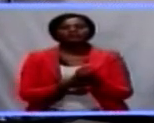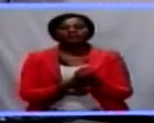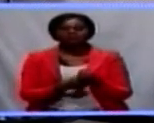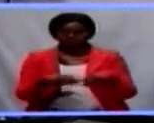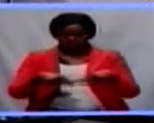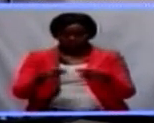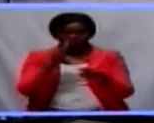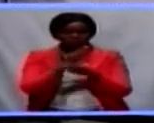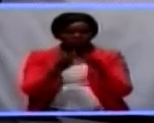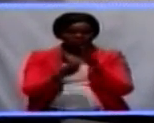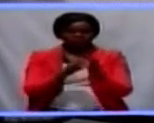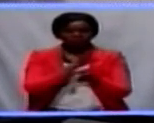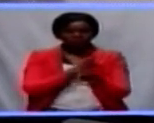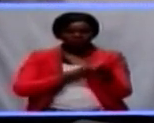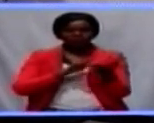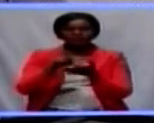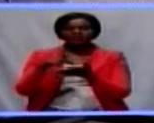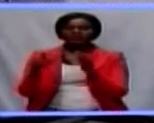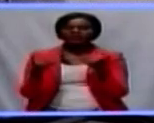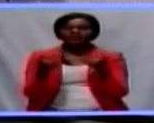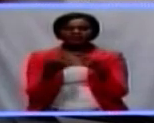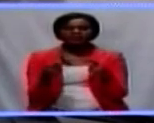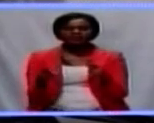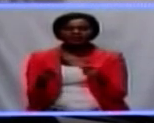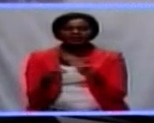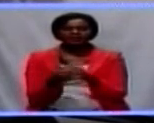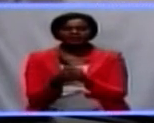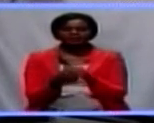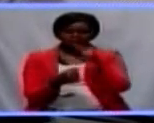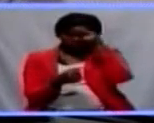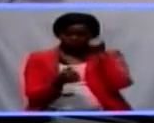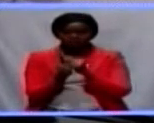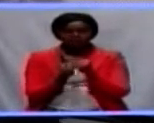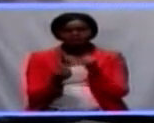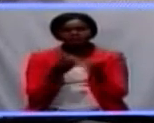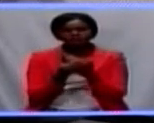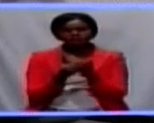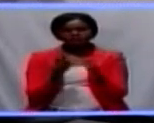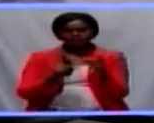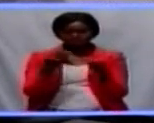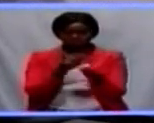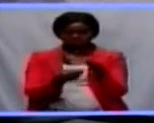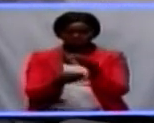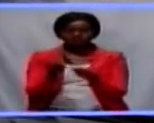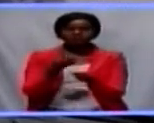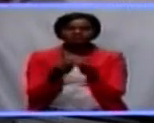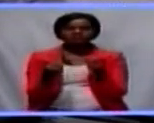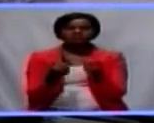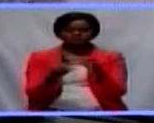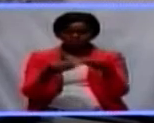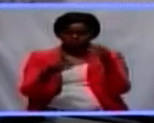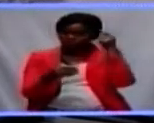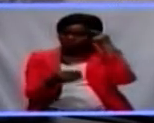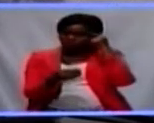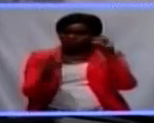construction companies being paid, which is now happening, it's because of the money that the taxpayers are contributing. That gives government